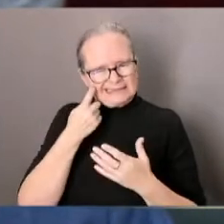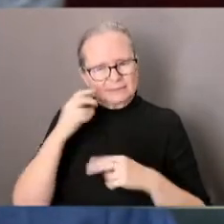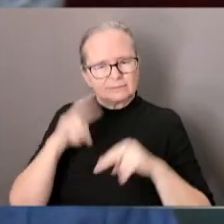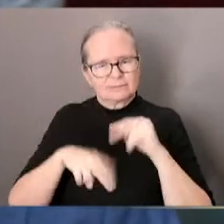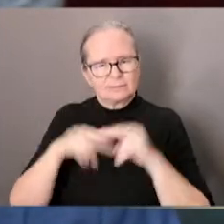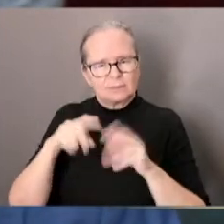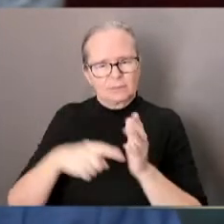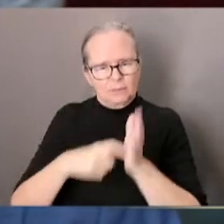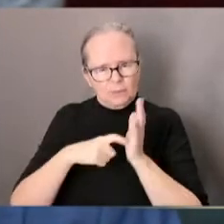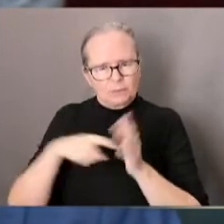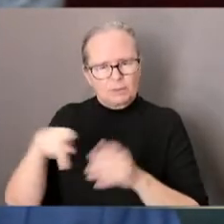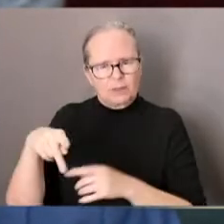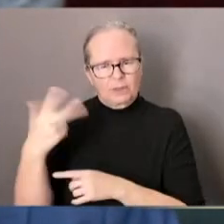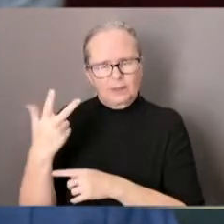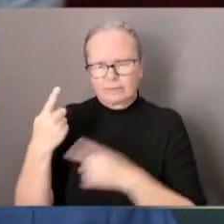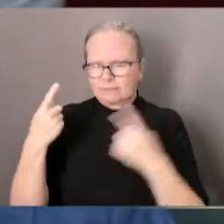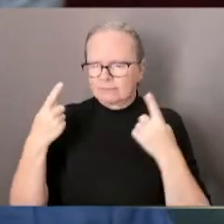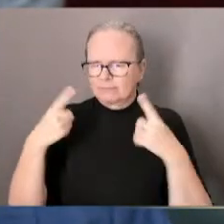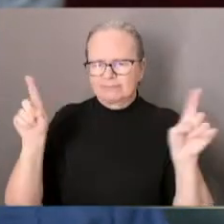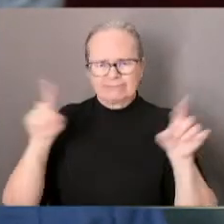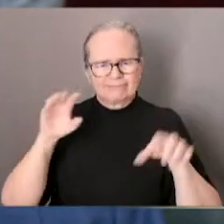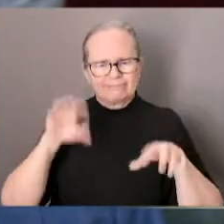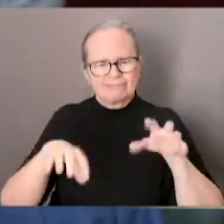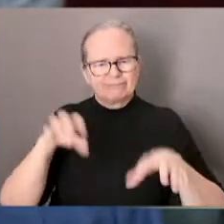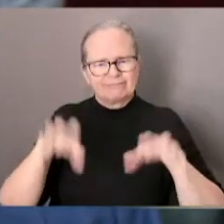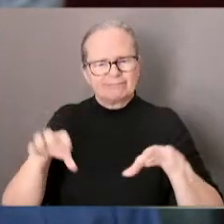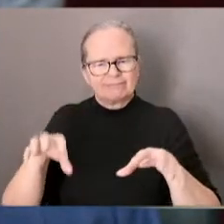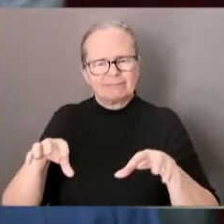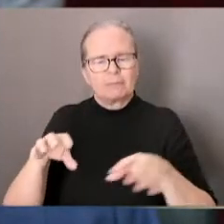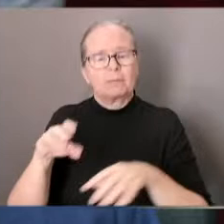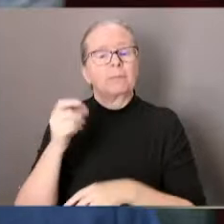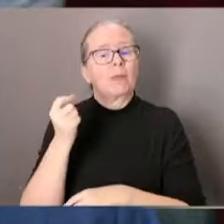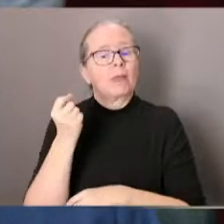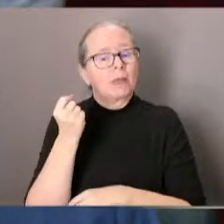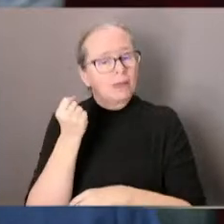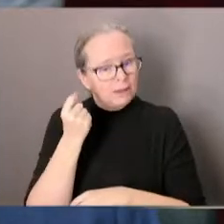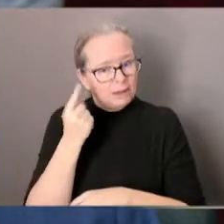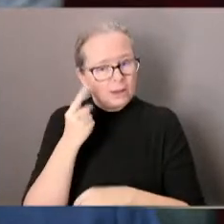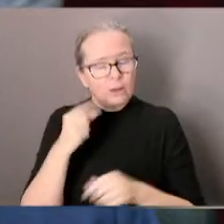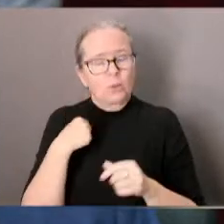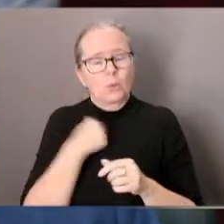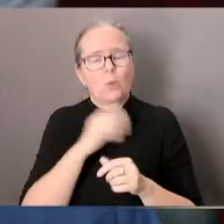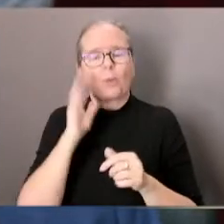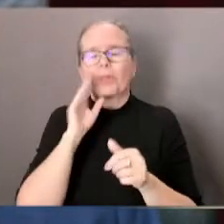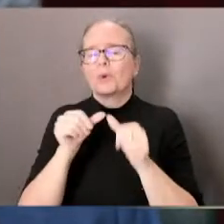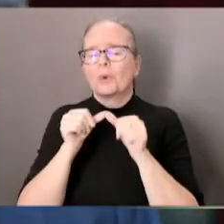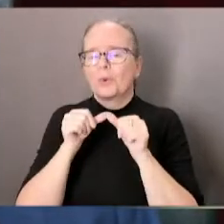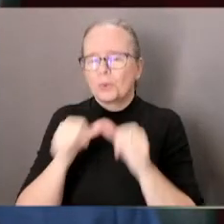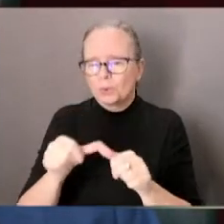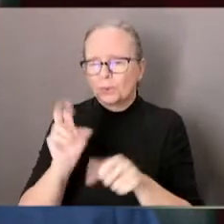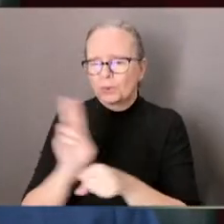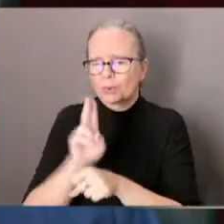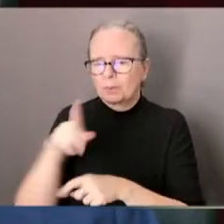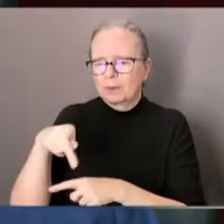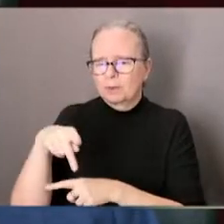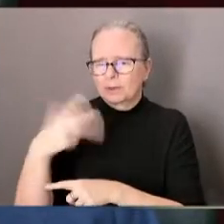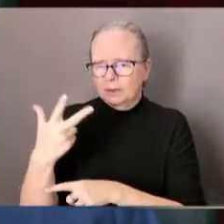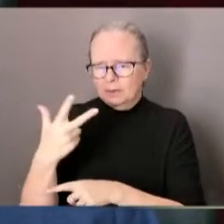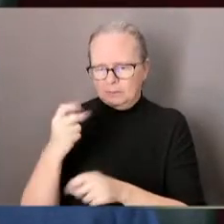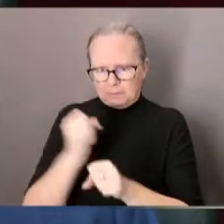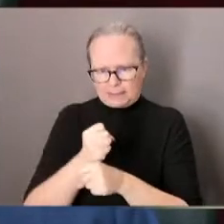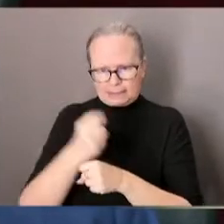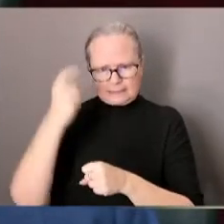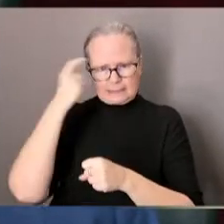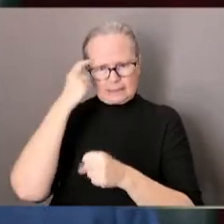will however continue to use p3's public-private Partnerships where they're warranted where they make business sense where they save albertans money and where